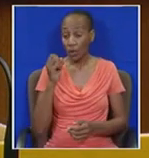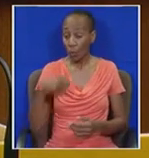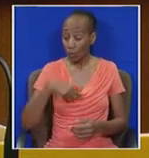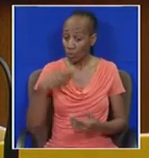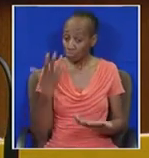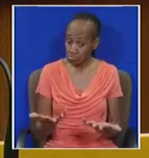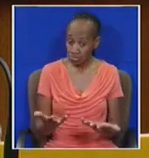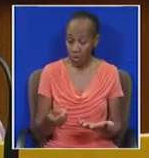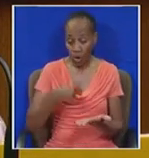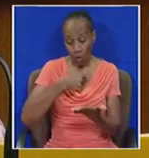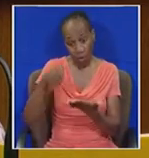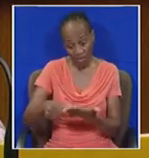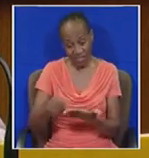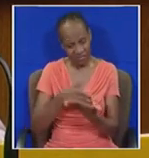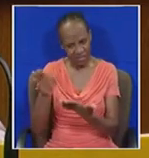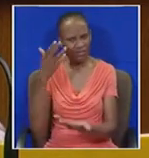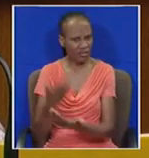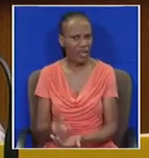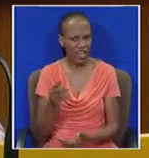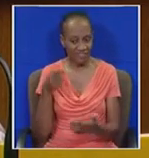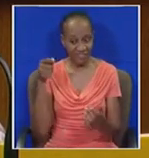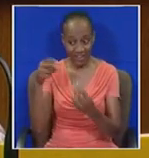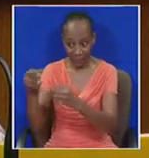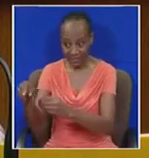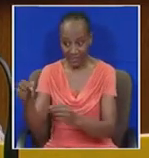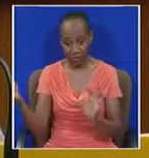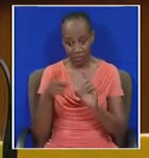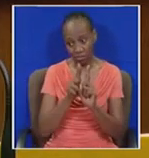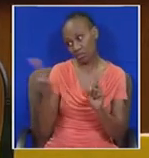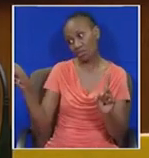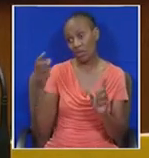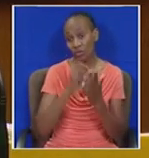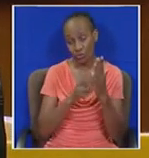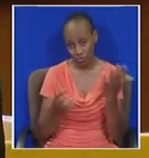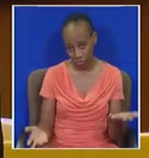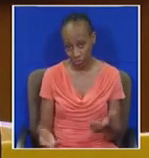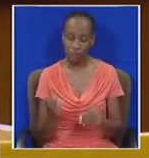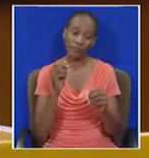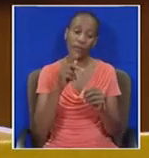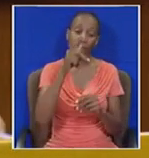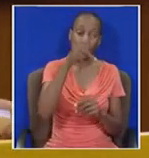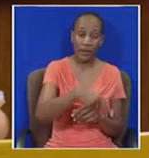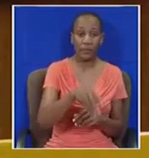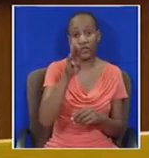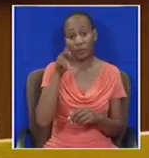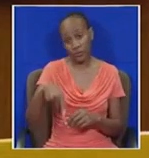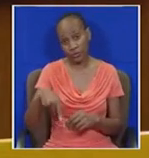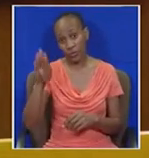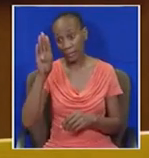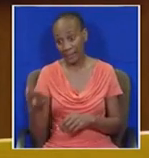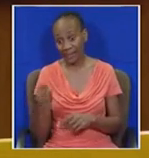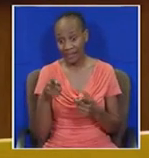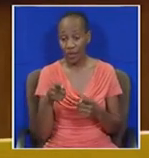is non-compliance. Never let us forget that. The public procurement bill that is now being led by